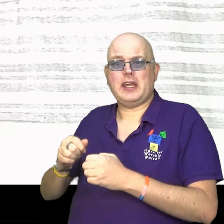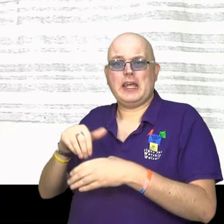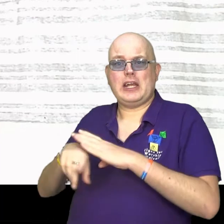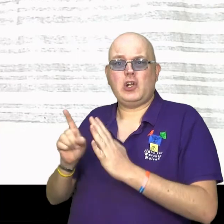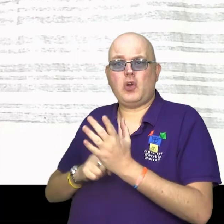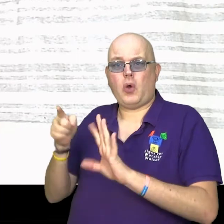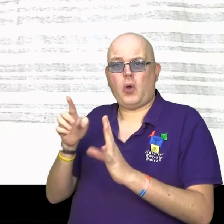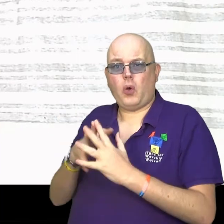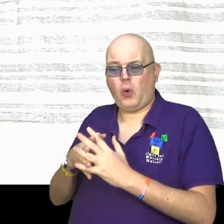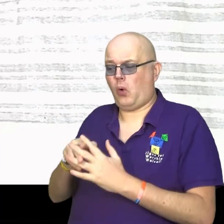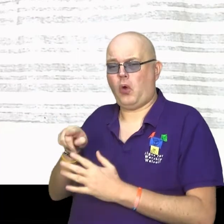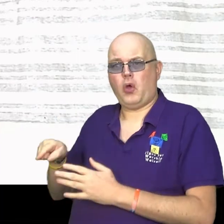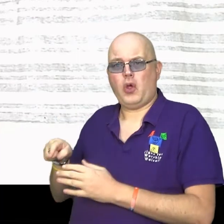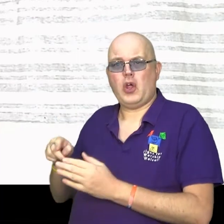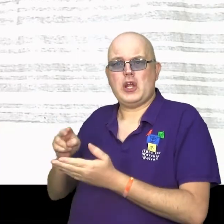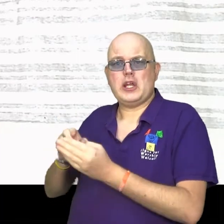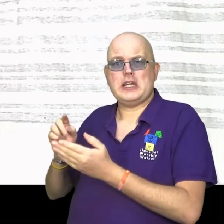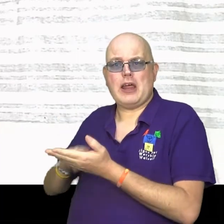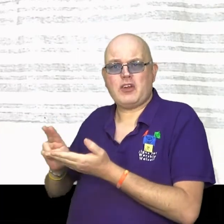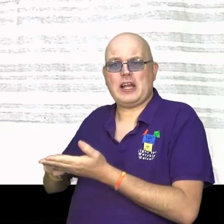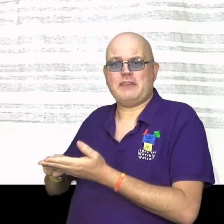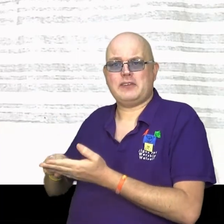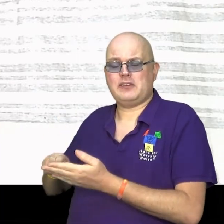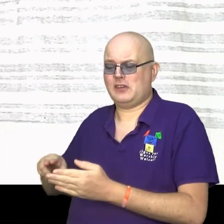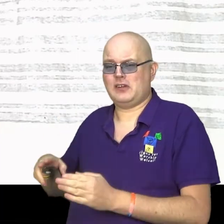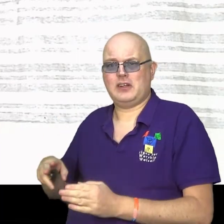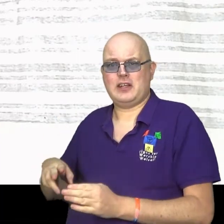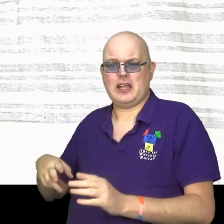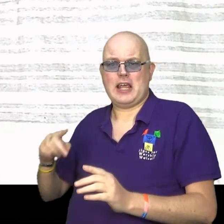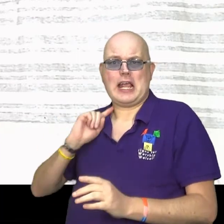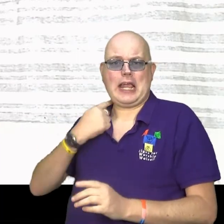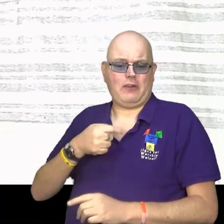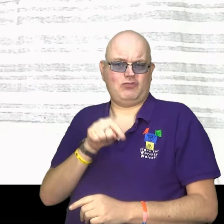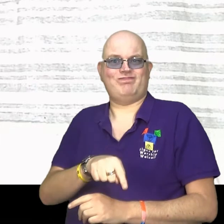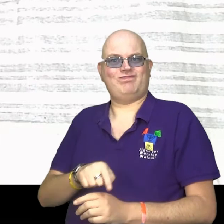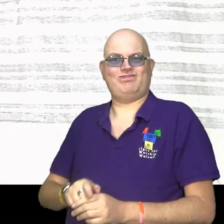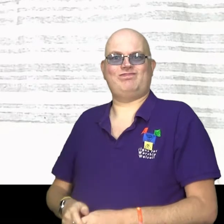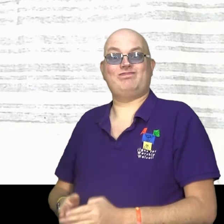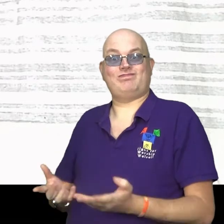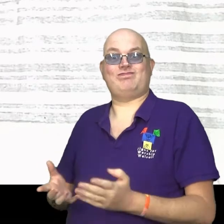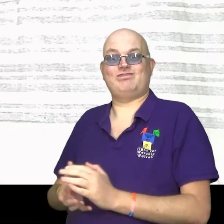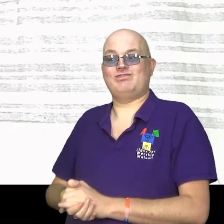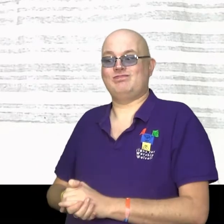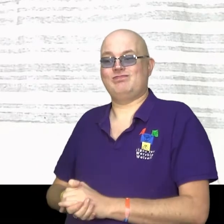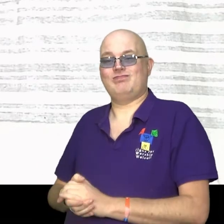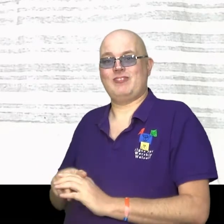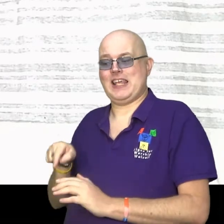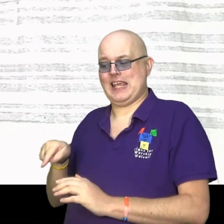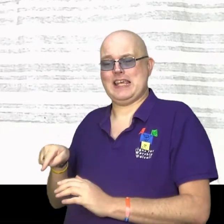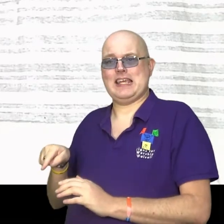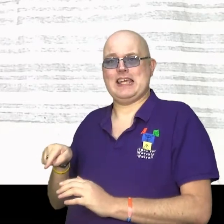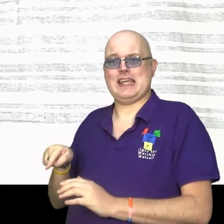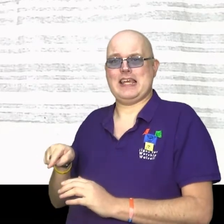brother-in-law, Nergal-Sharezer, who we also hear about in Jeremiah, his brother-in-law assassinated him.